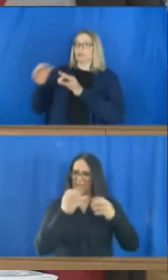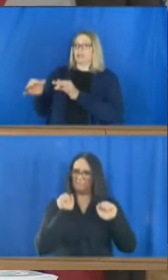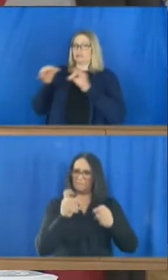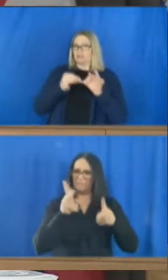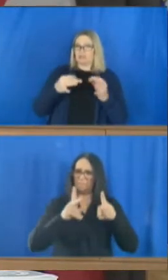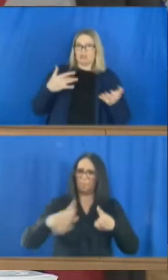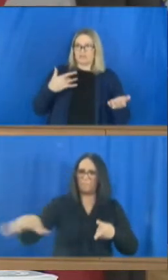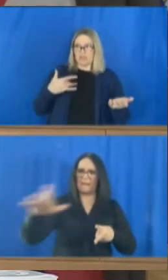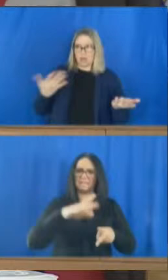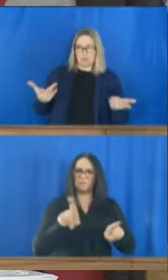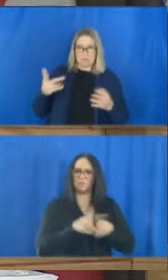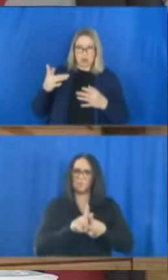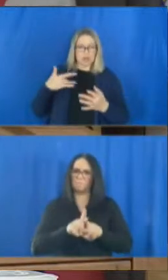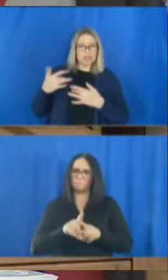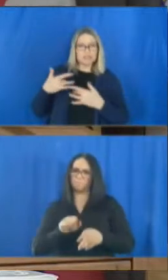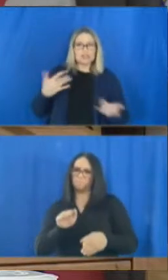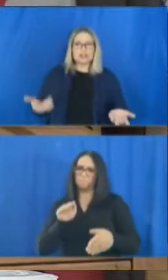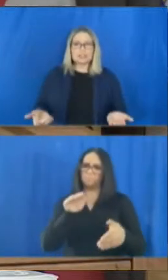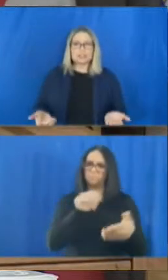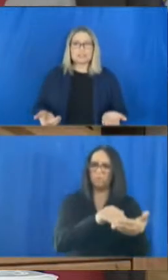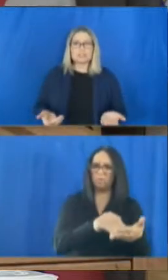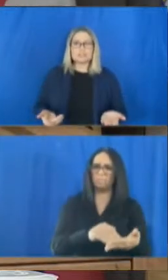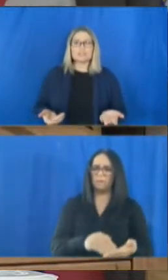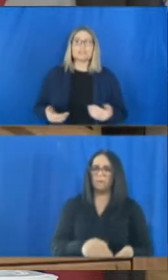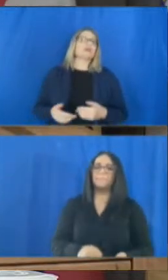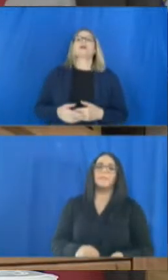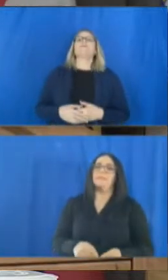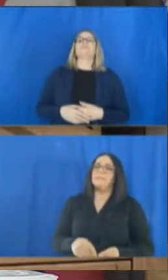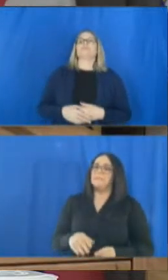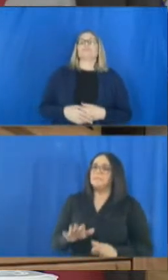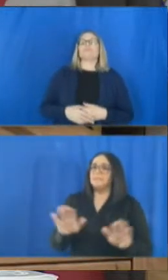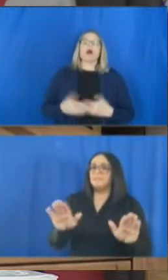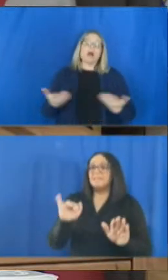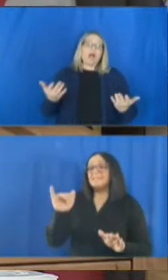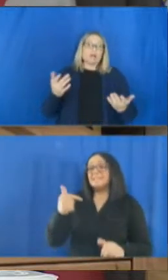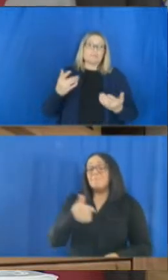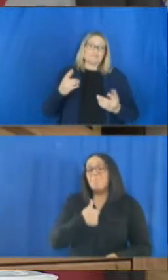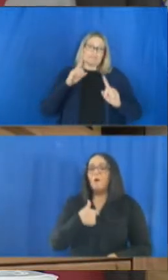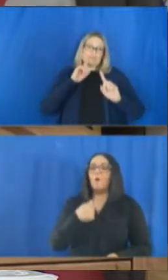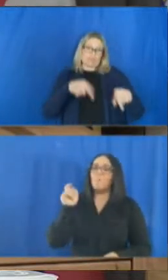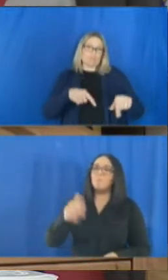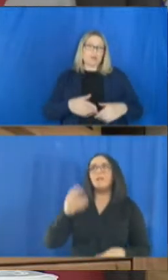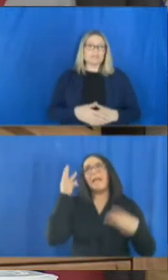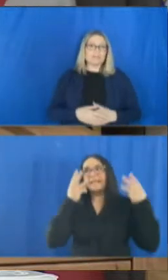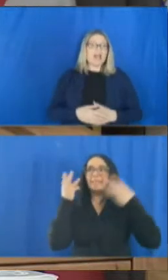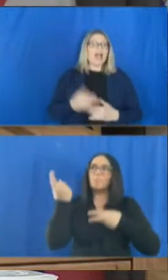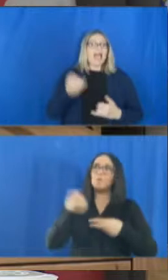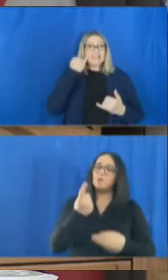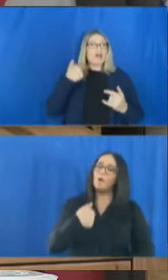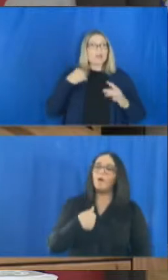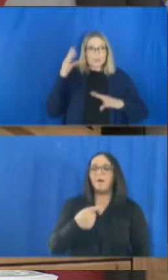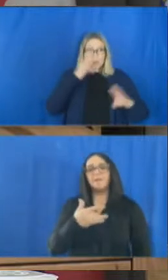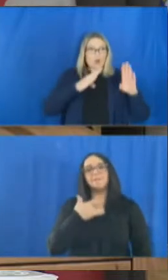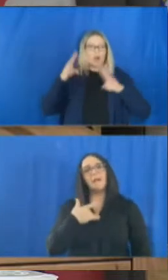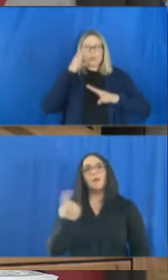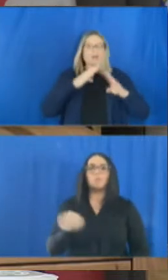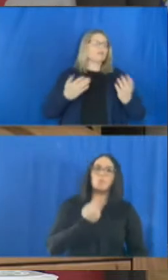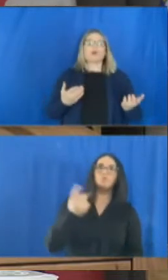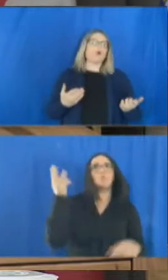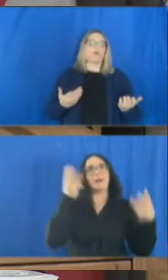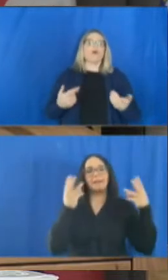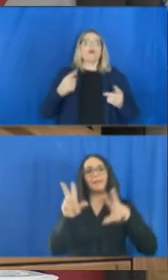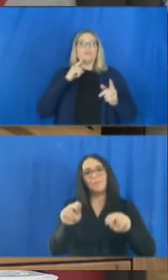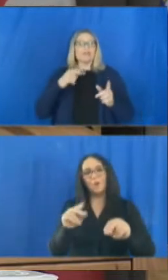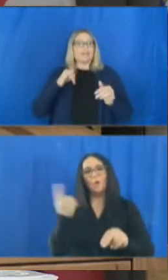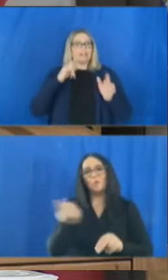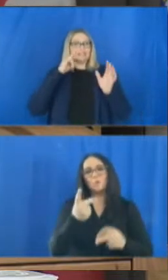the professionals that I've worked with from the beginning. I've said from the very beginning, too, that, you know, we've worked well as a team and we'll continue to do